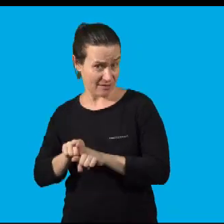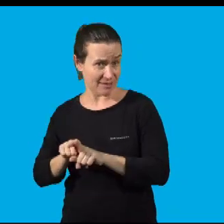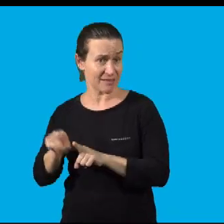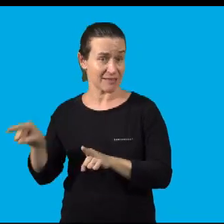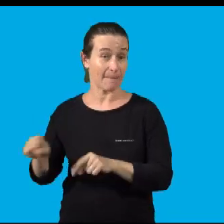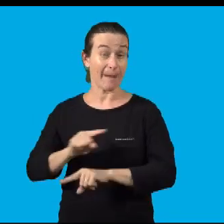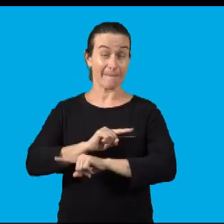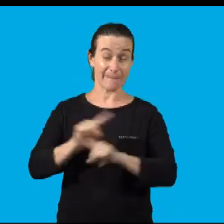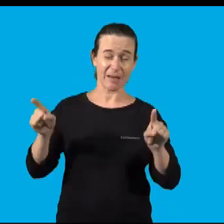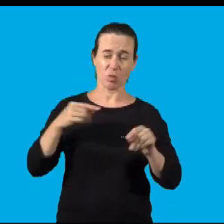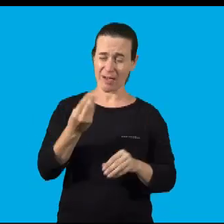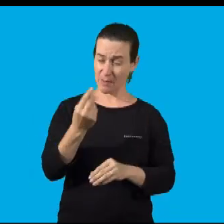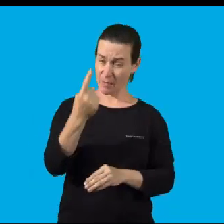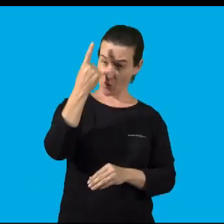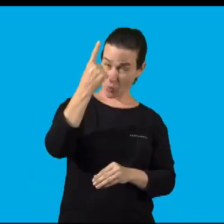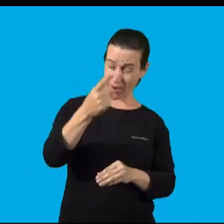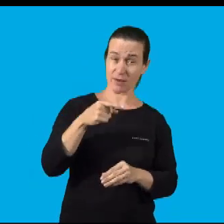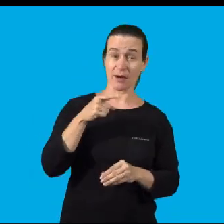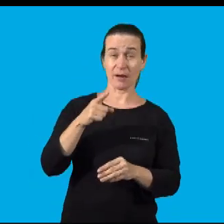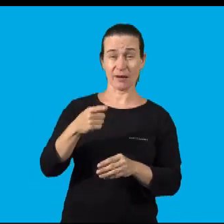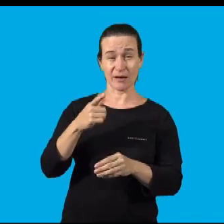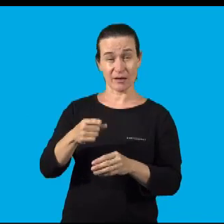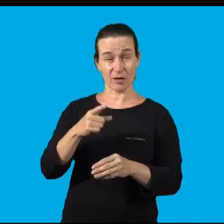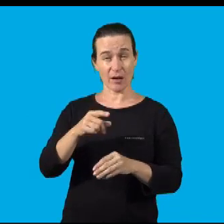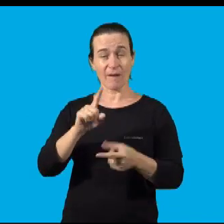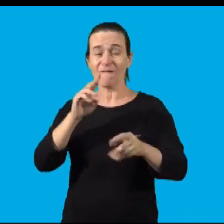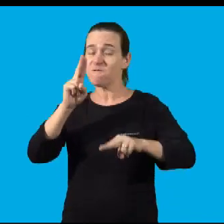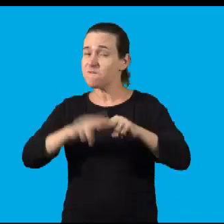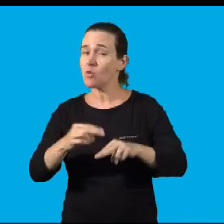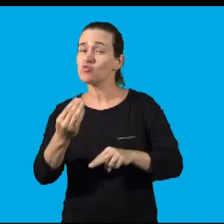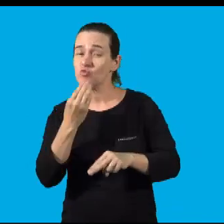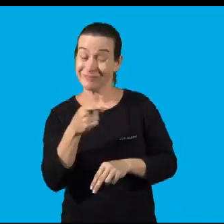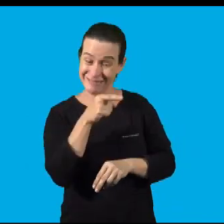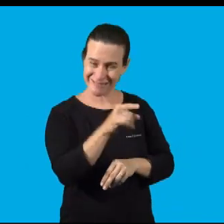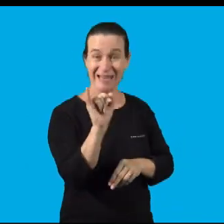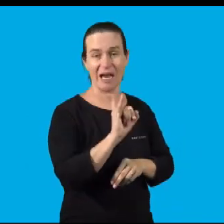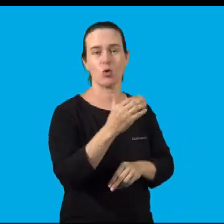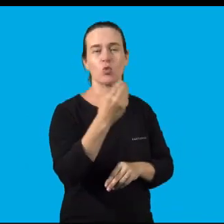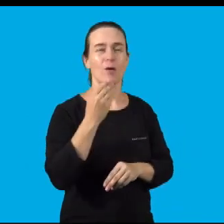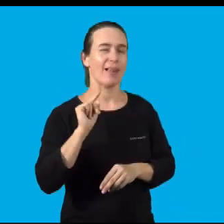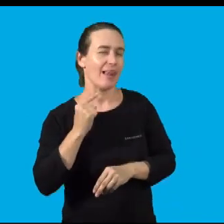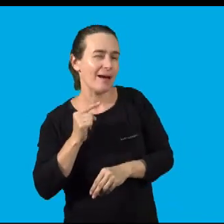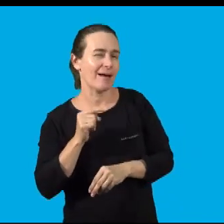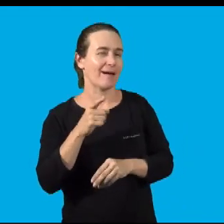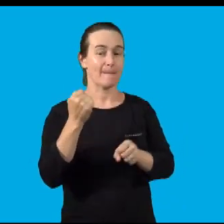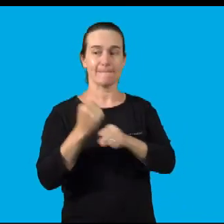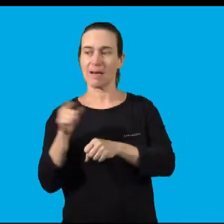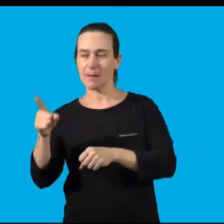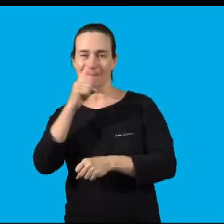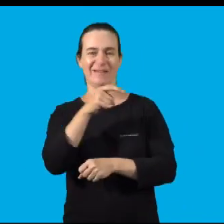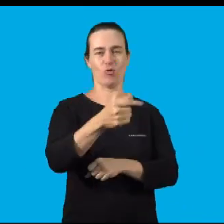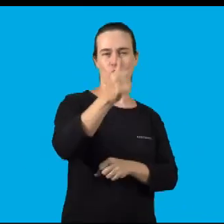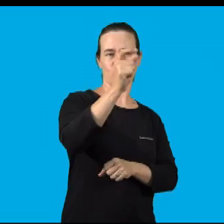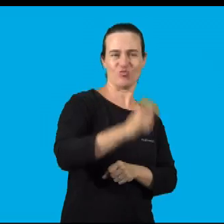occasion, the major catalyst for the tragic consequences at the end is Iago's deceit and manipulation and his